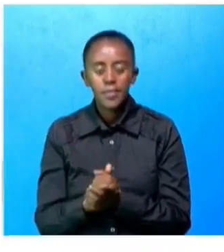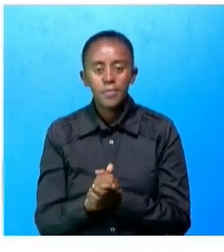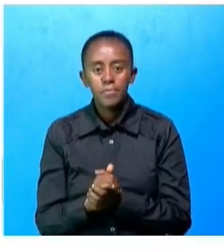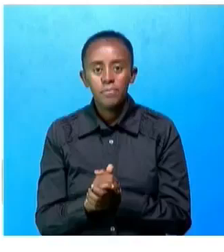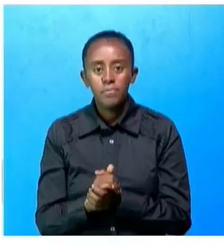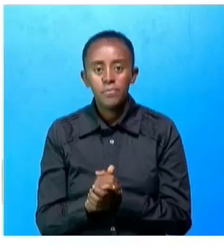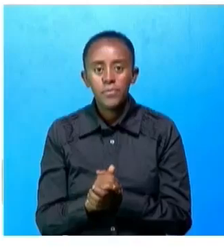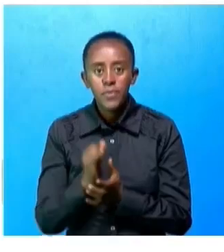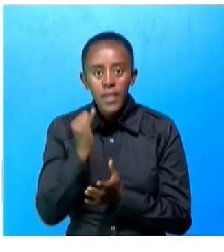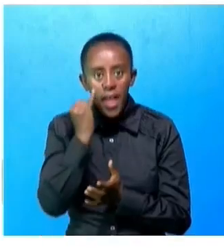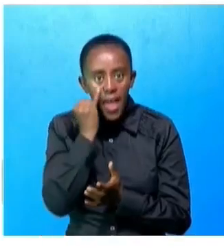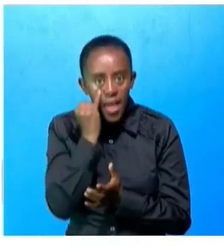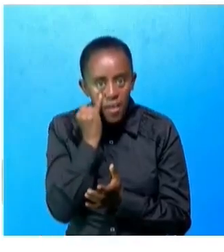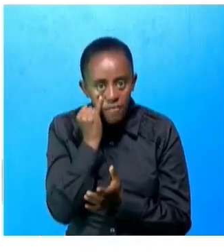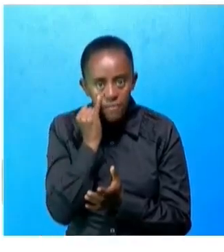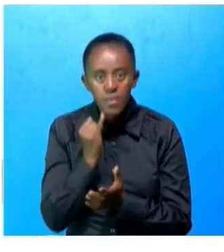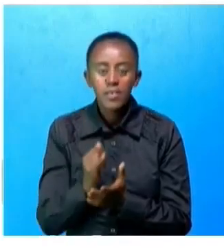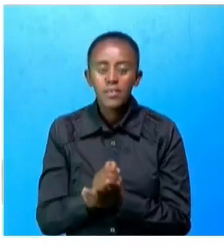If